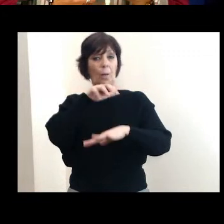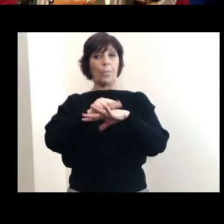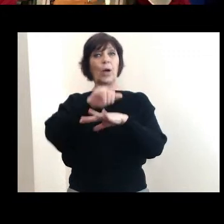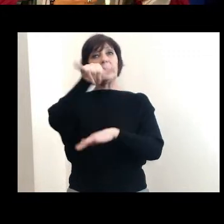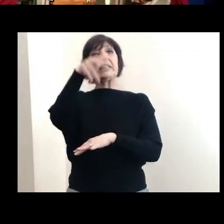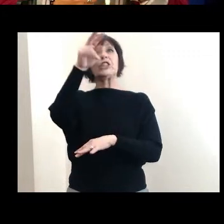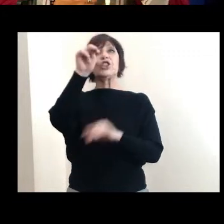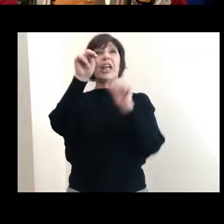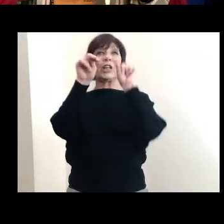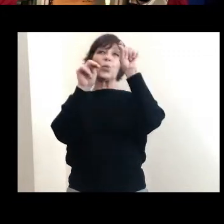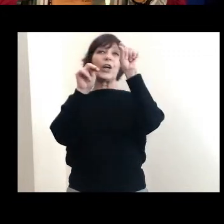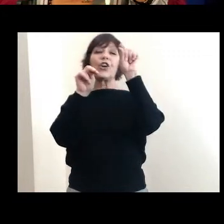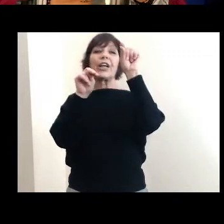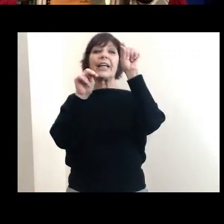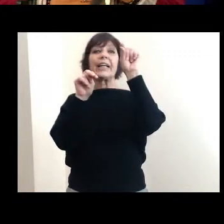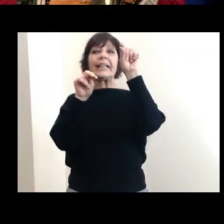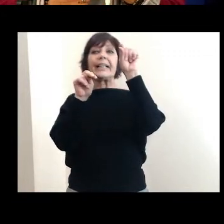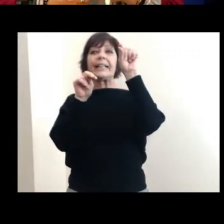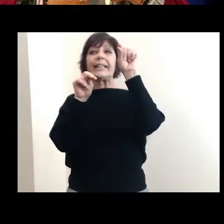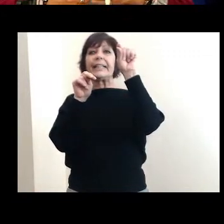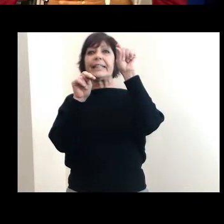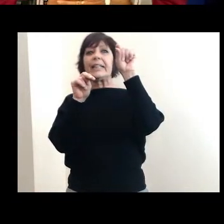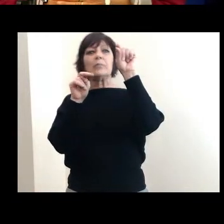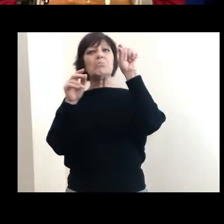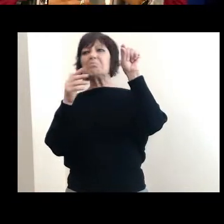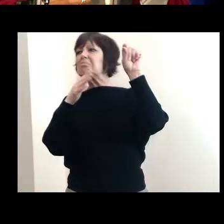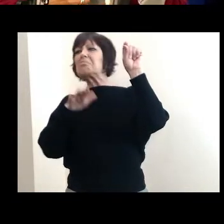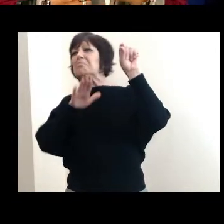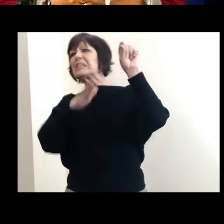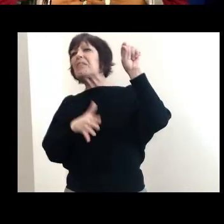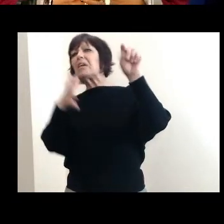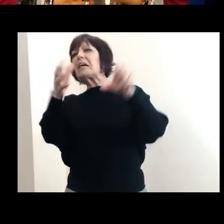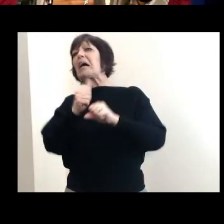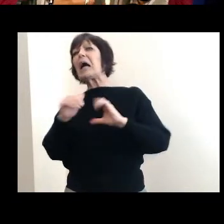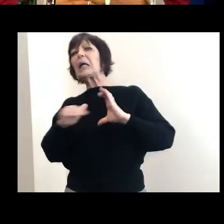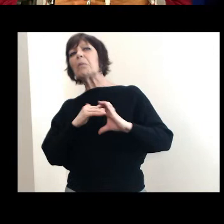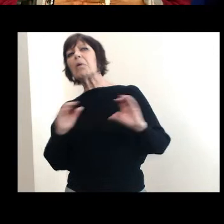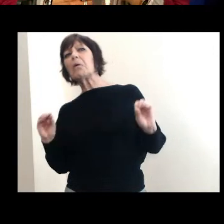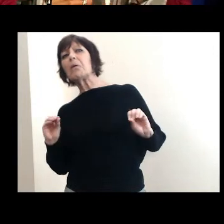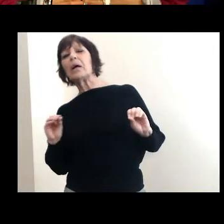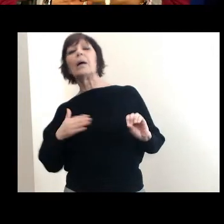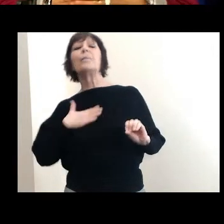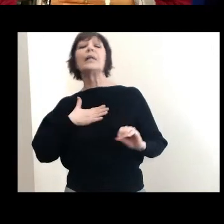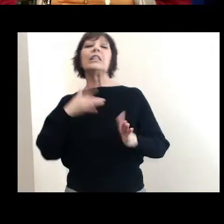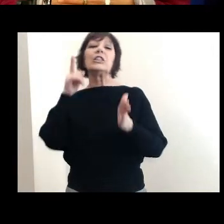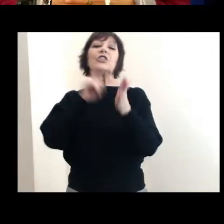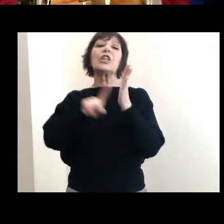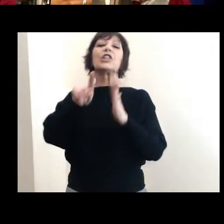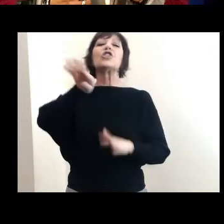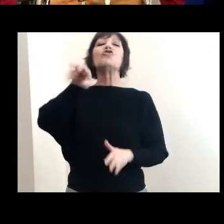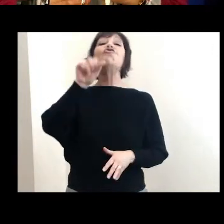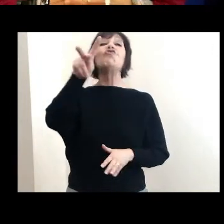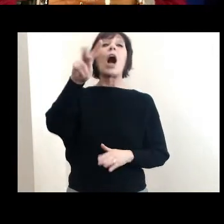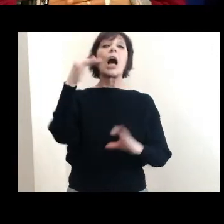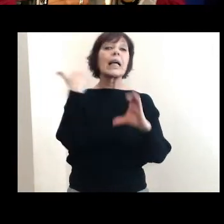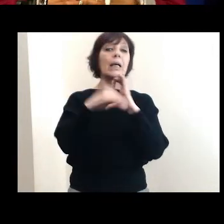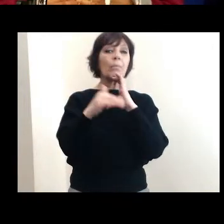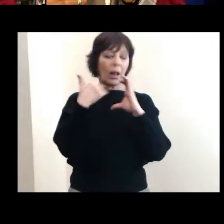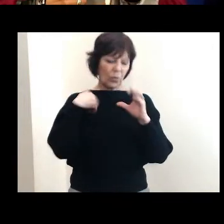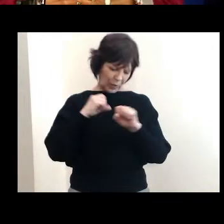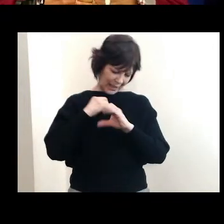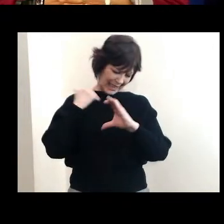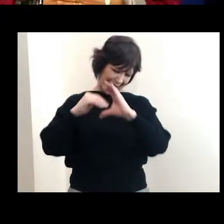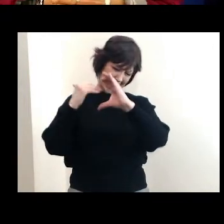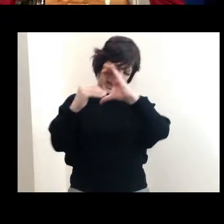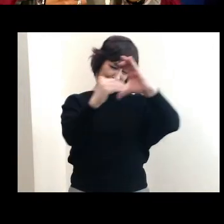that don't recall seeing an email from us, please check your junk or your spam folders. We have sent out